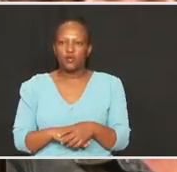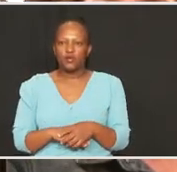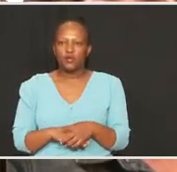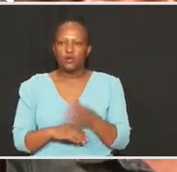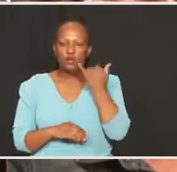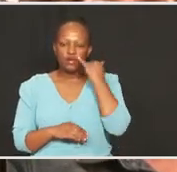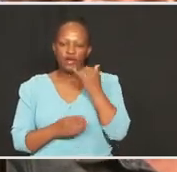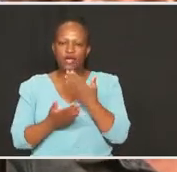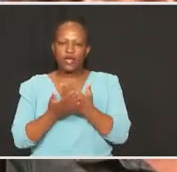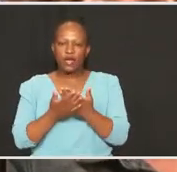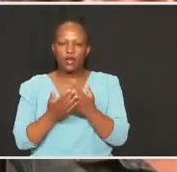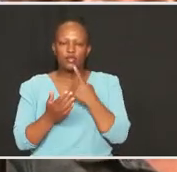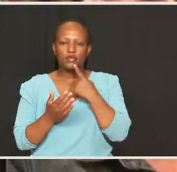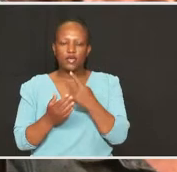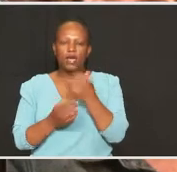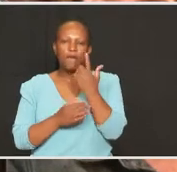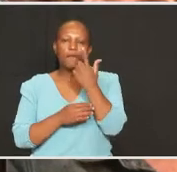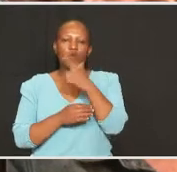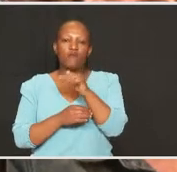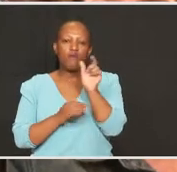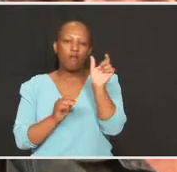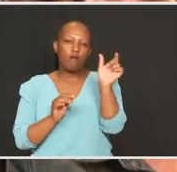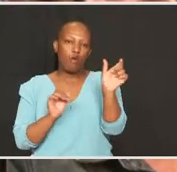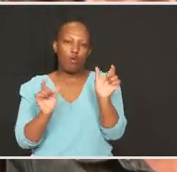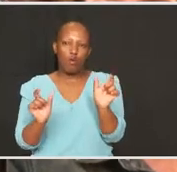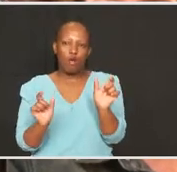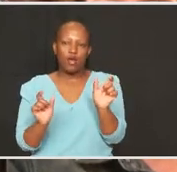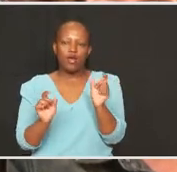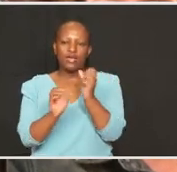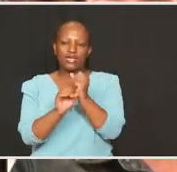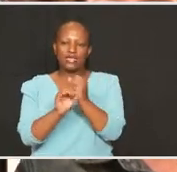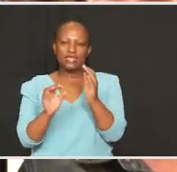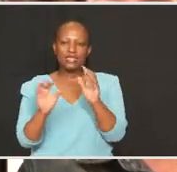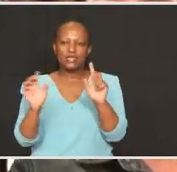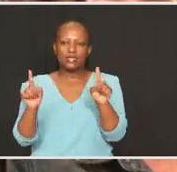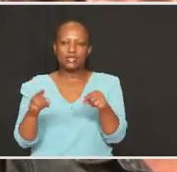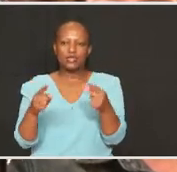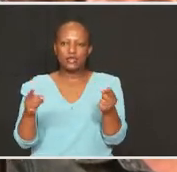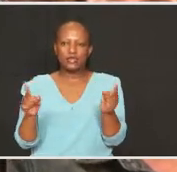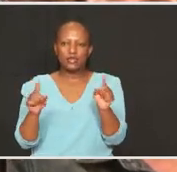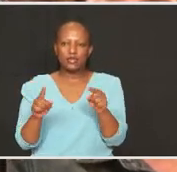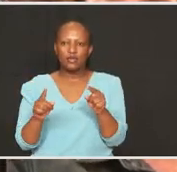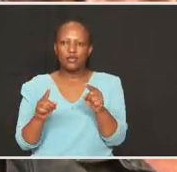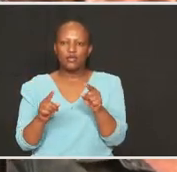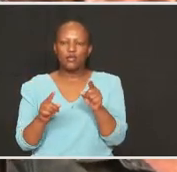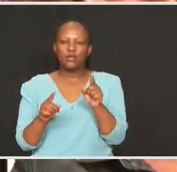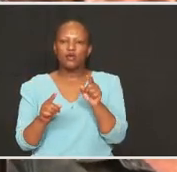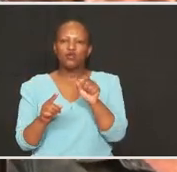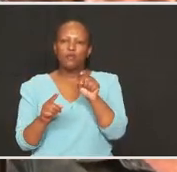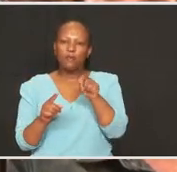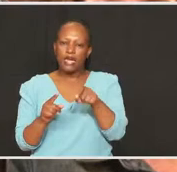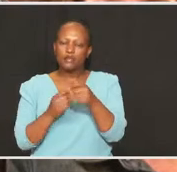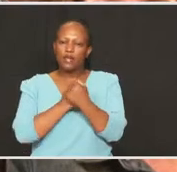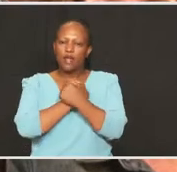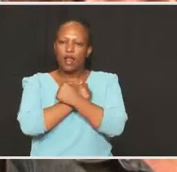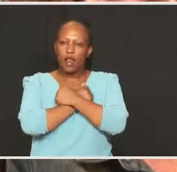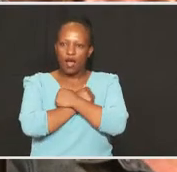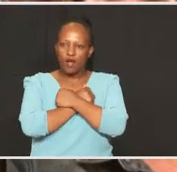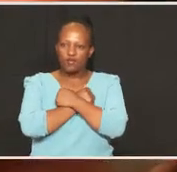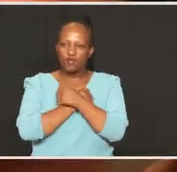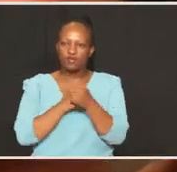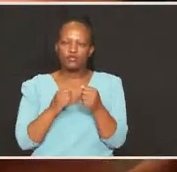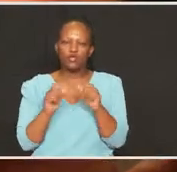there are two beautiful words that begin in a song be loved and it goes like